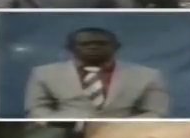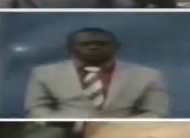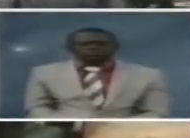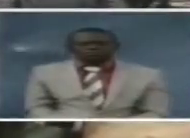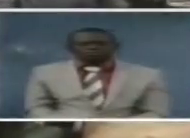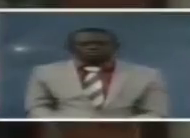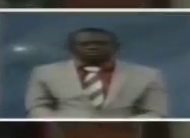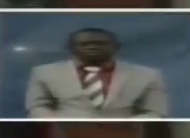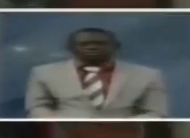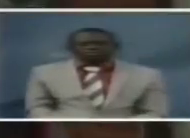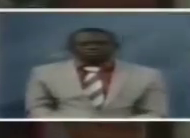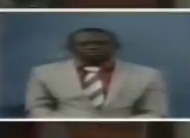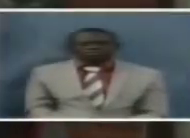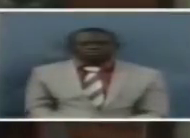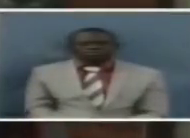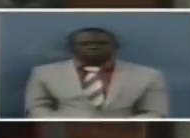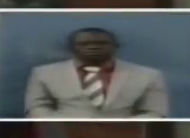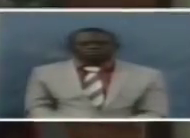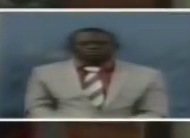to. The House